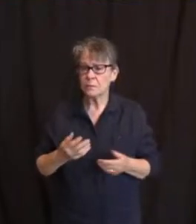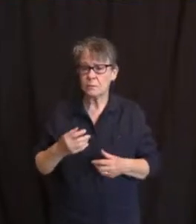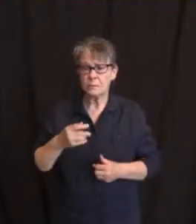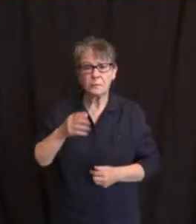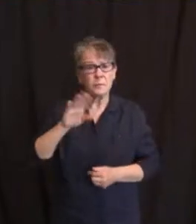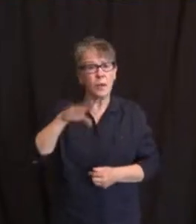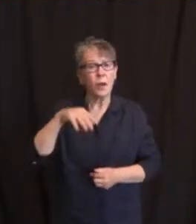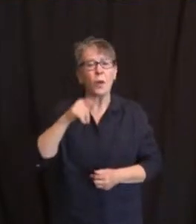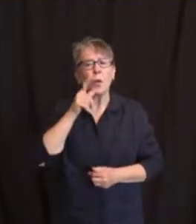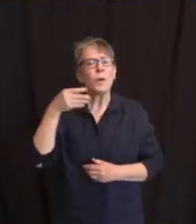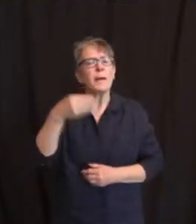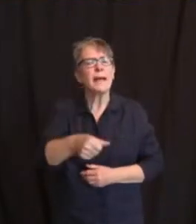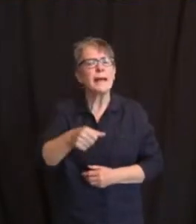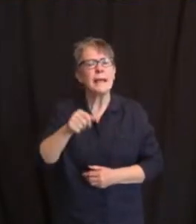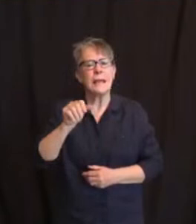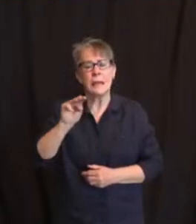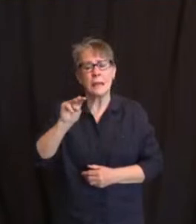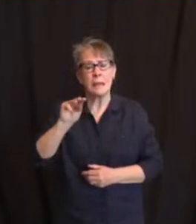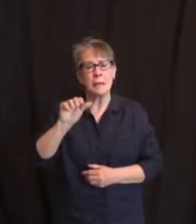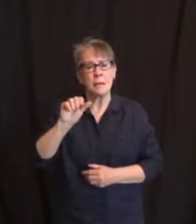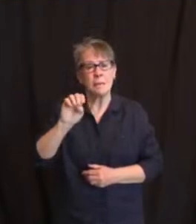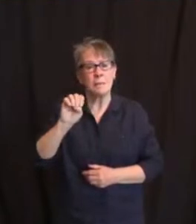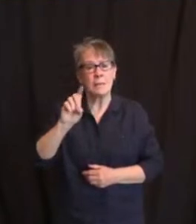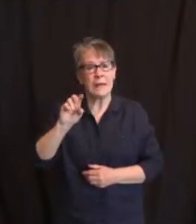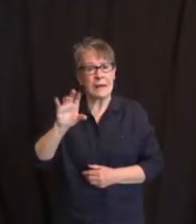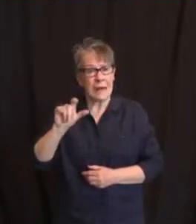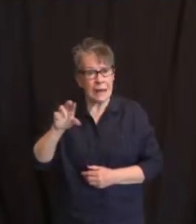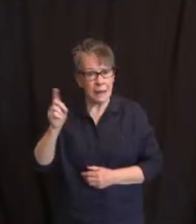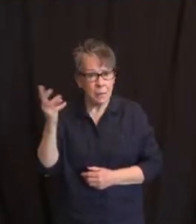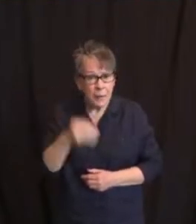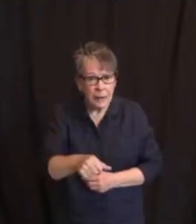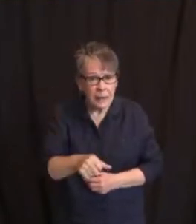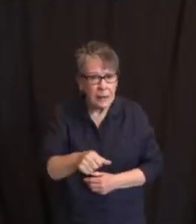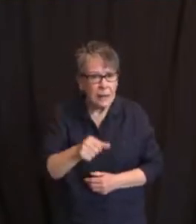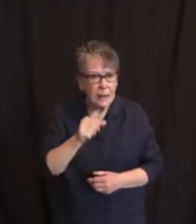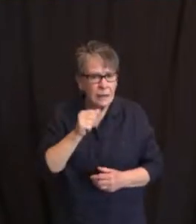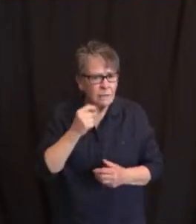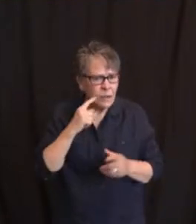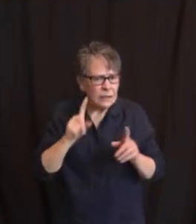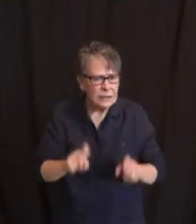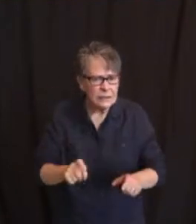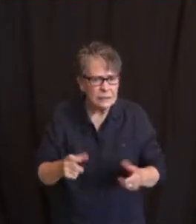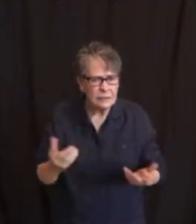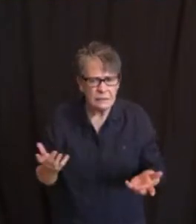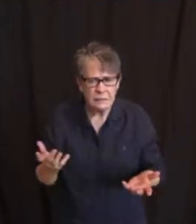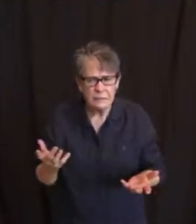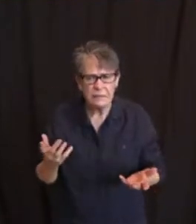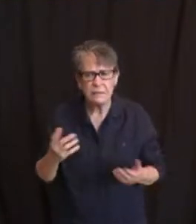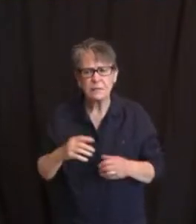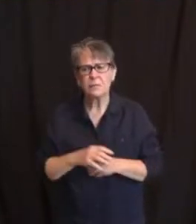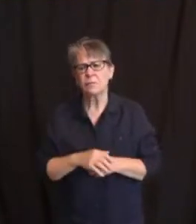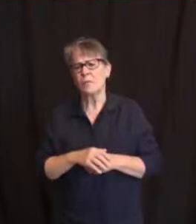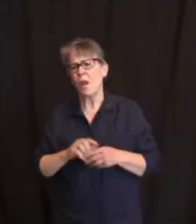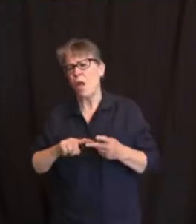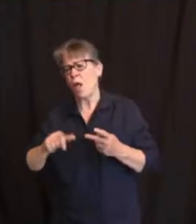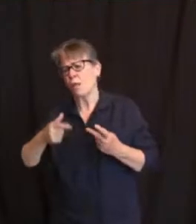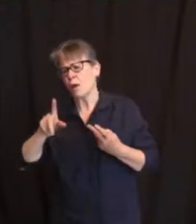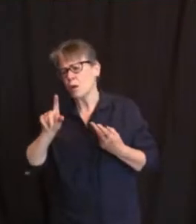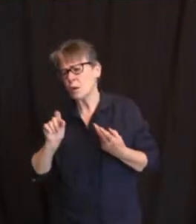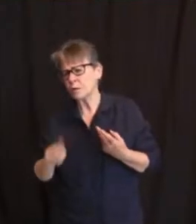in cars, is that something that school districts can do for graduations? Curious about